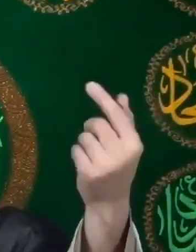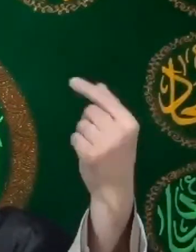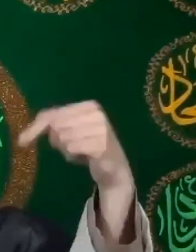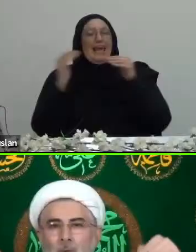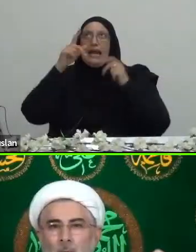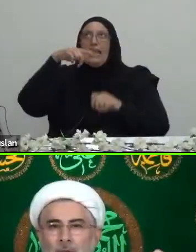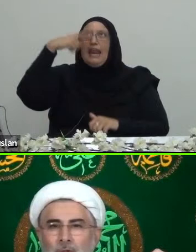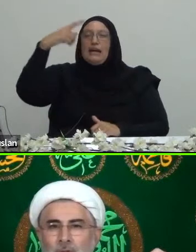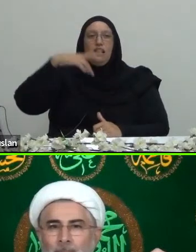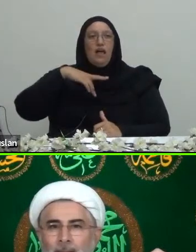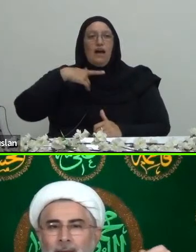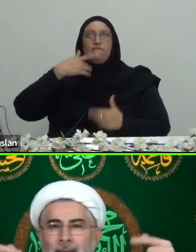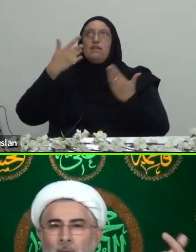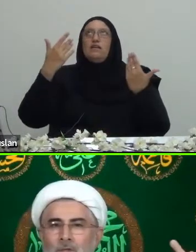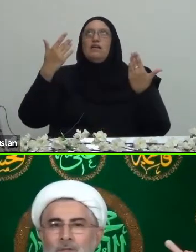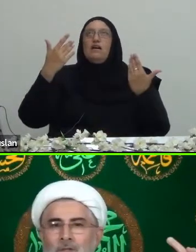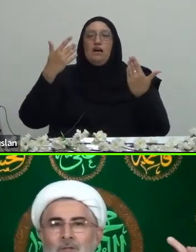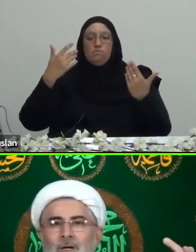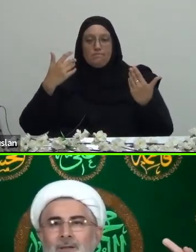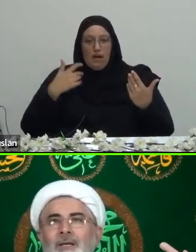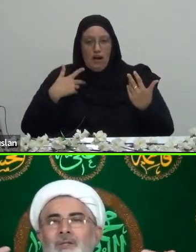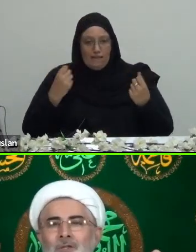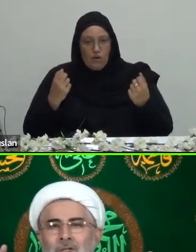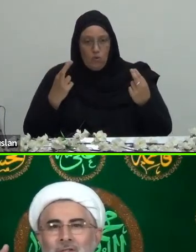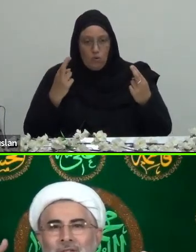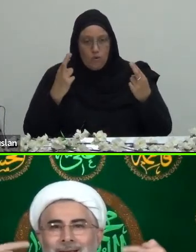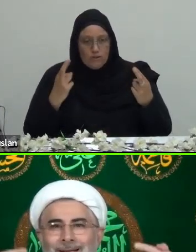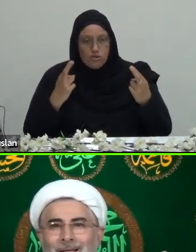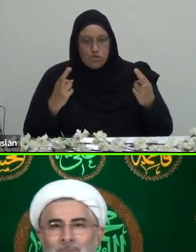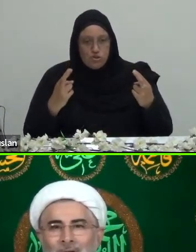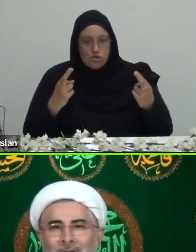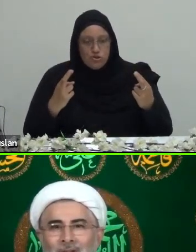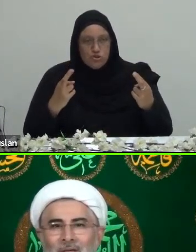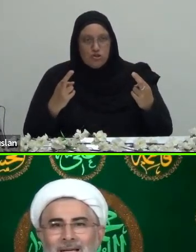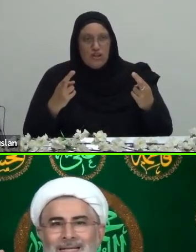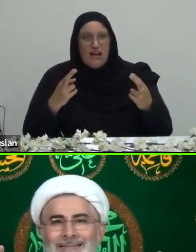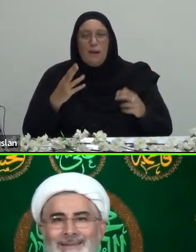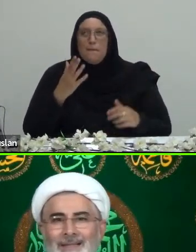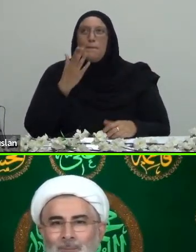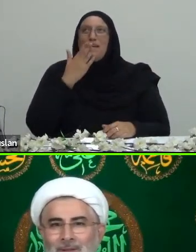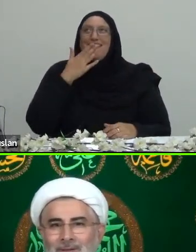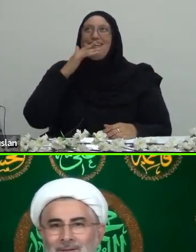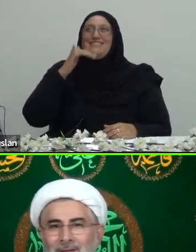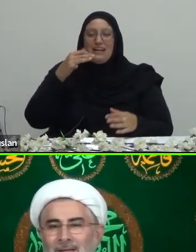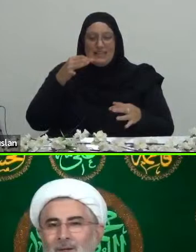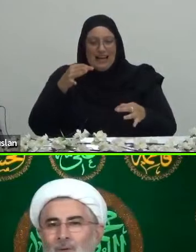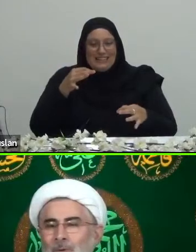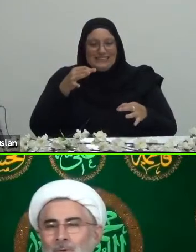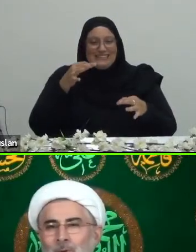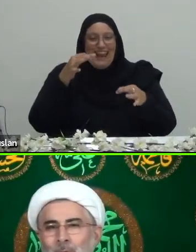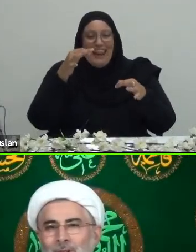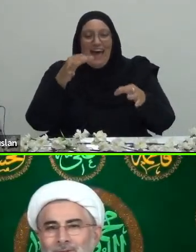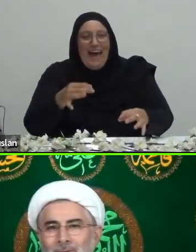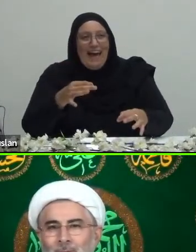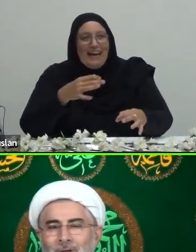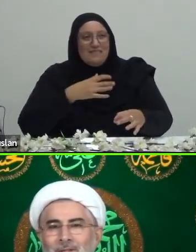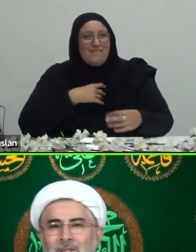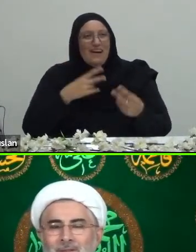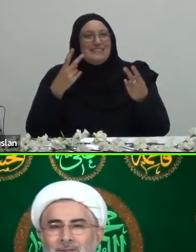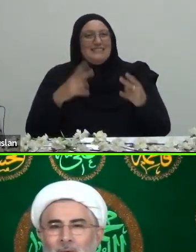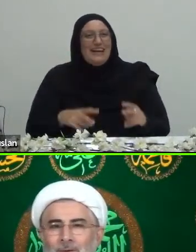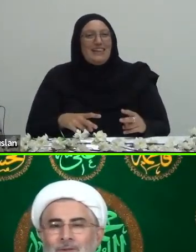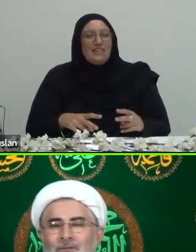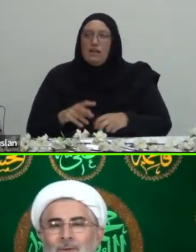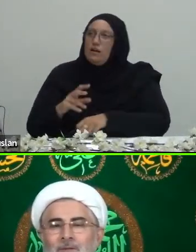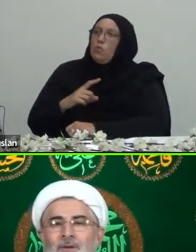death, they have a wish. Their wish is, God, just delay my death a little bit. To do what? Quran